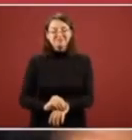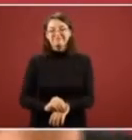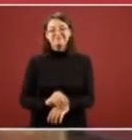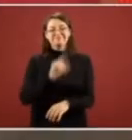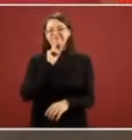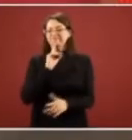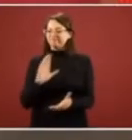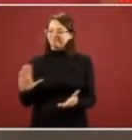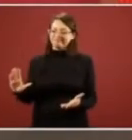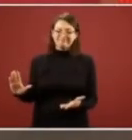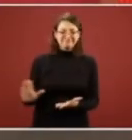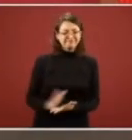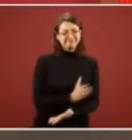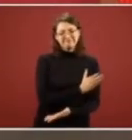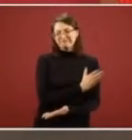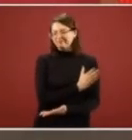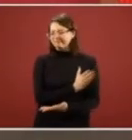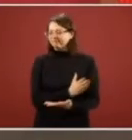campos